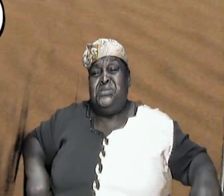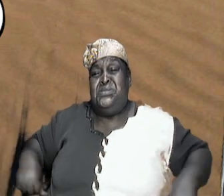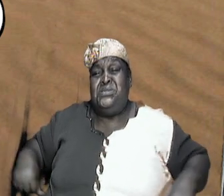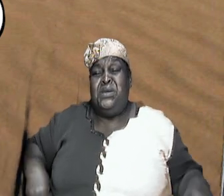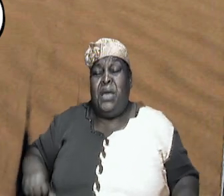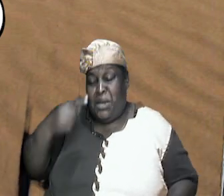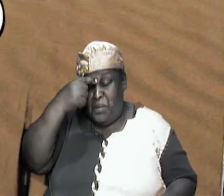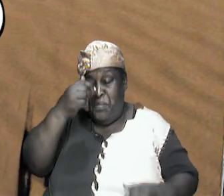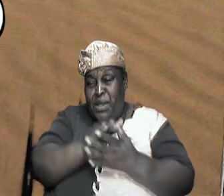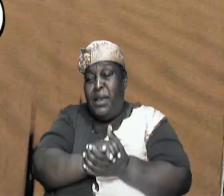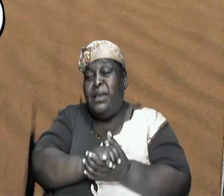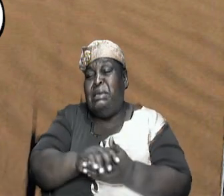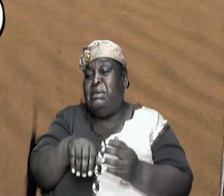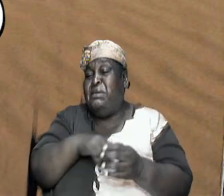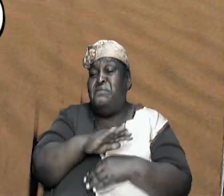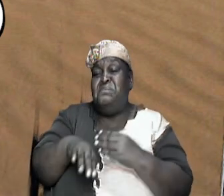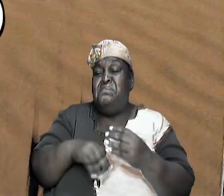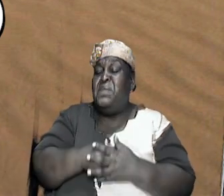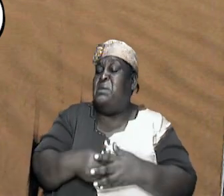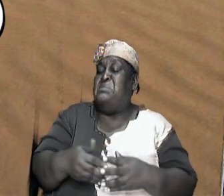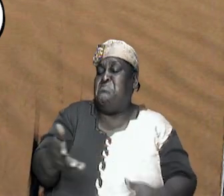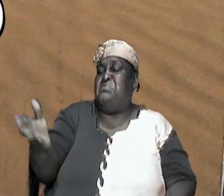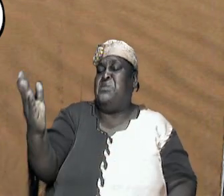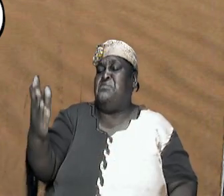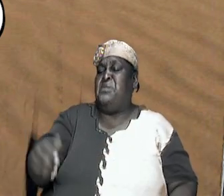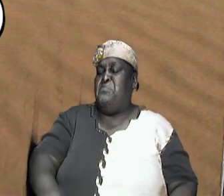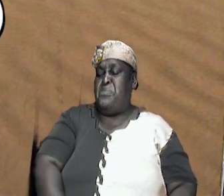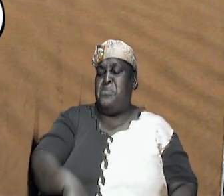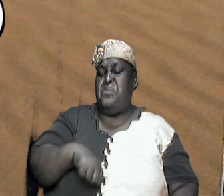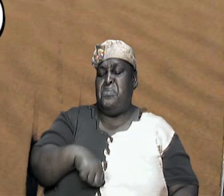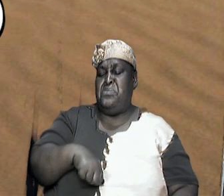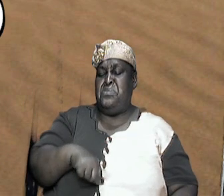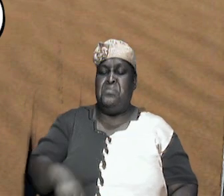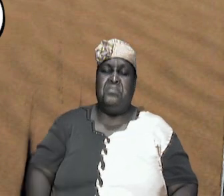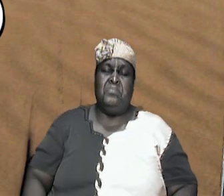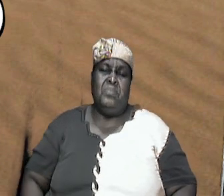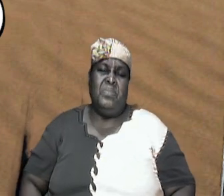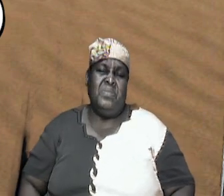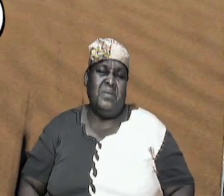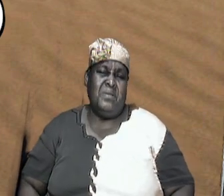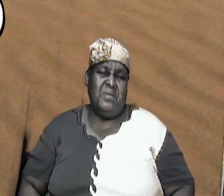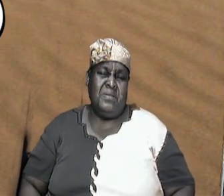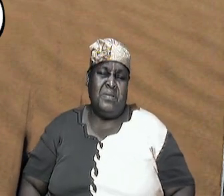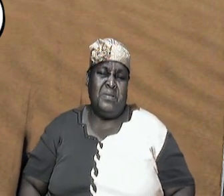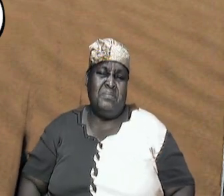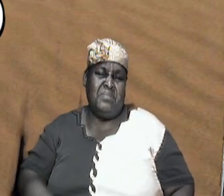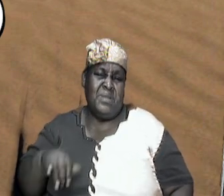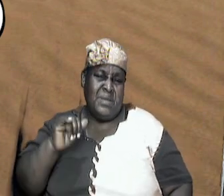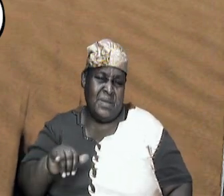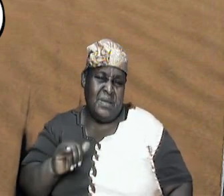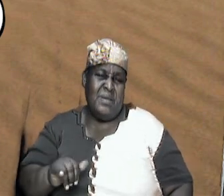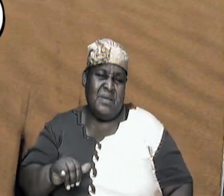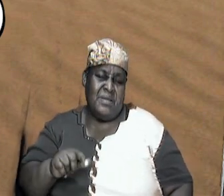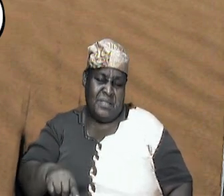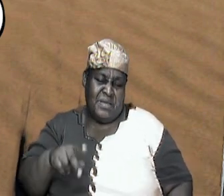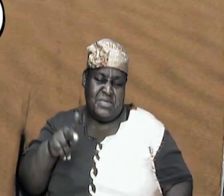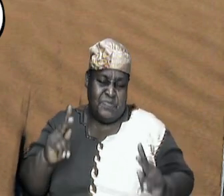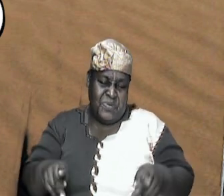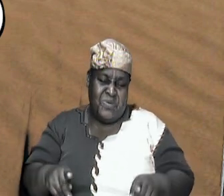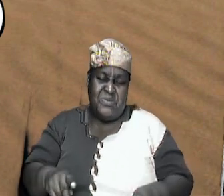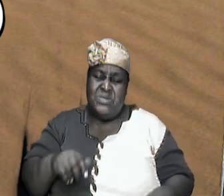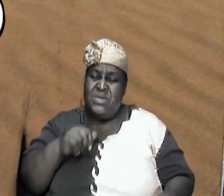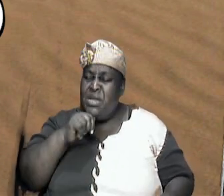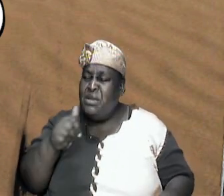they believe that they are all that. And that is always an indication to me that this person have not